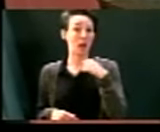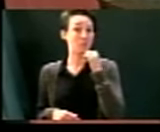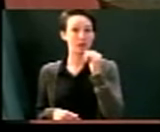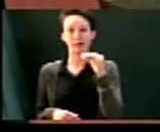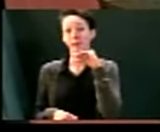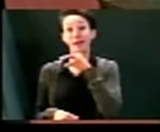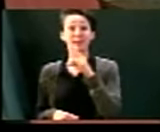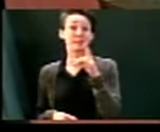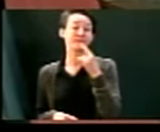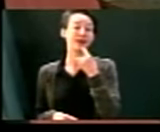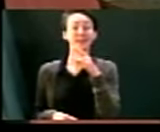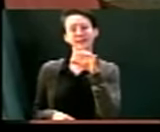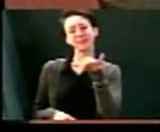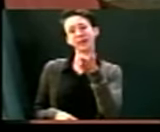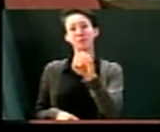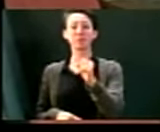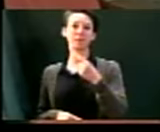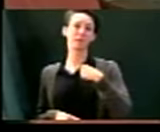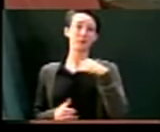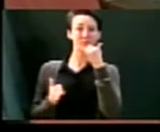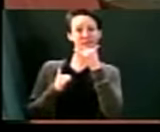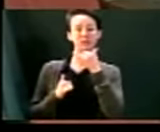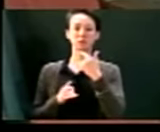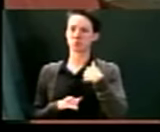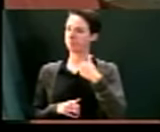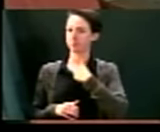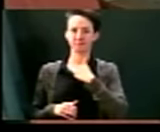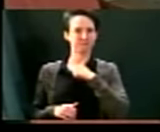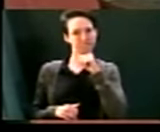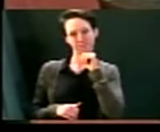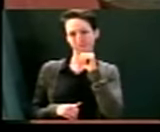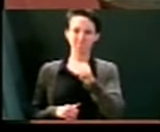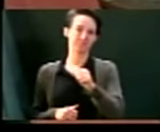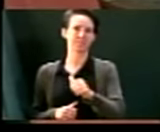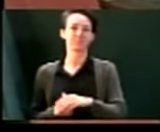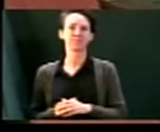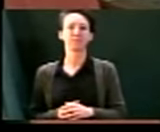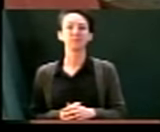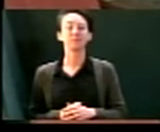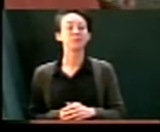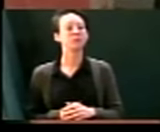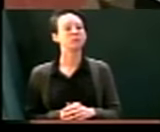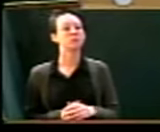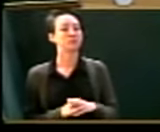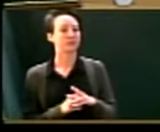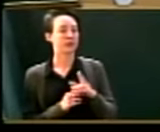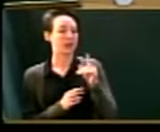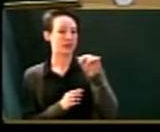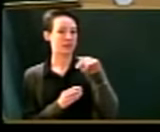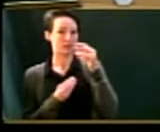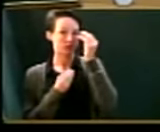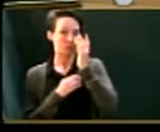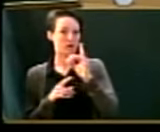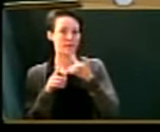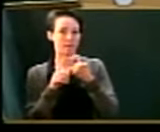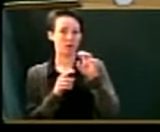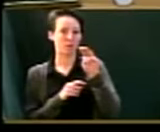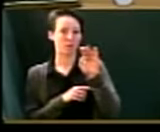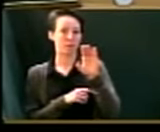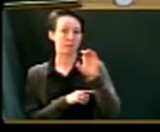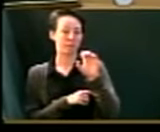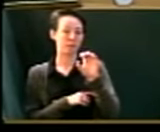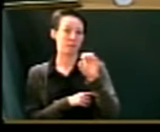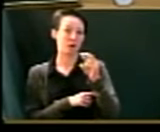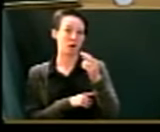I'm not going to lie and say, yep, I made a mistake when I did not understand. Make a mistake. Okay. Now, this information from this Michael Shepherd,